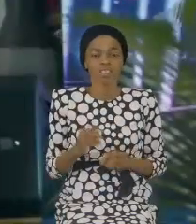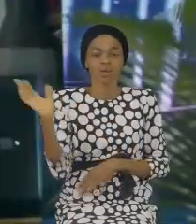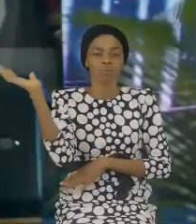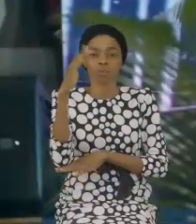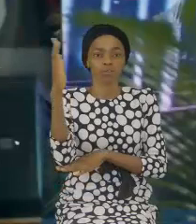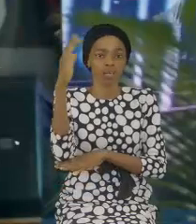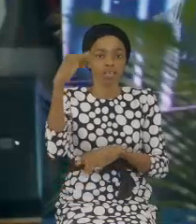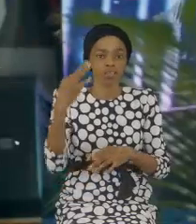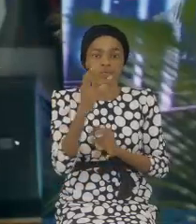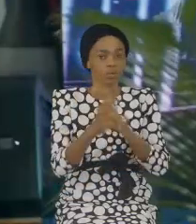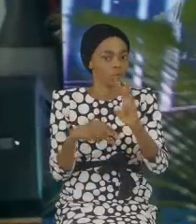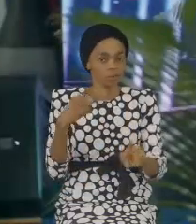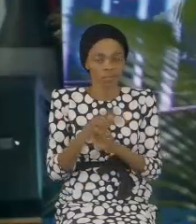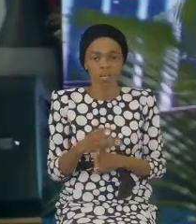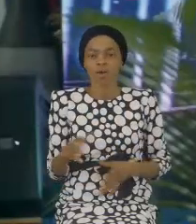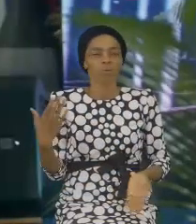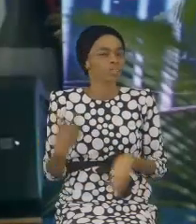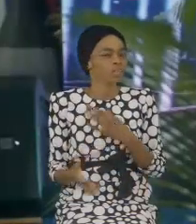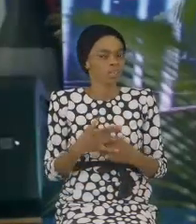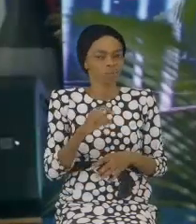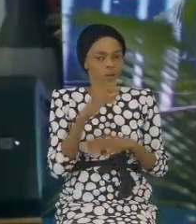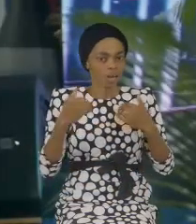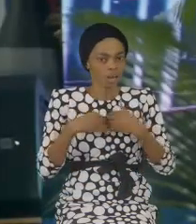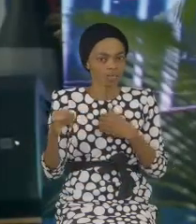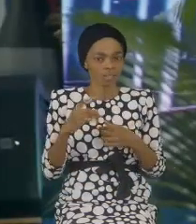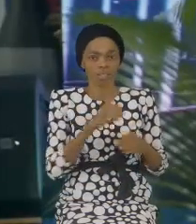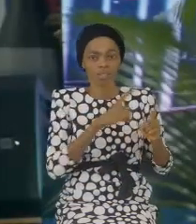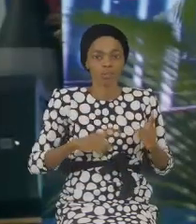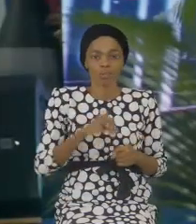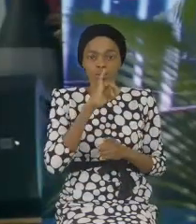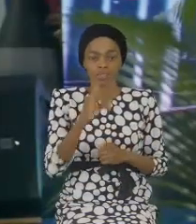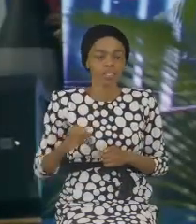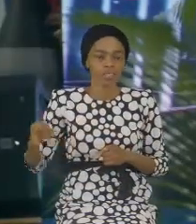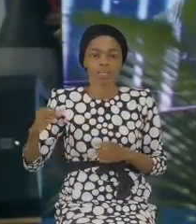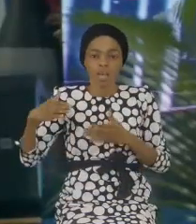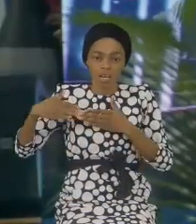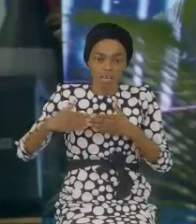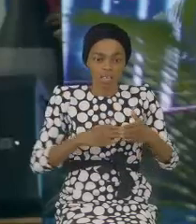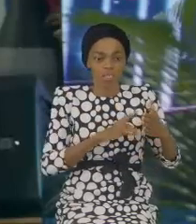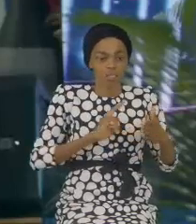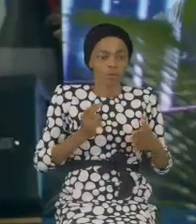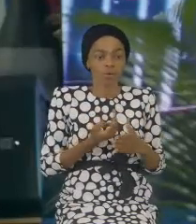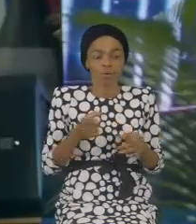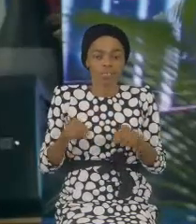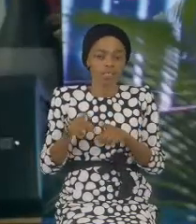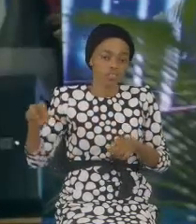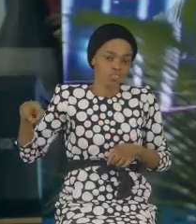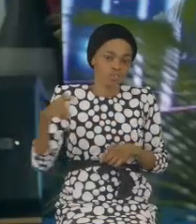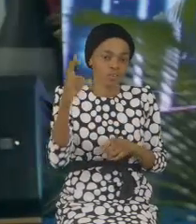Whatever you are having there, you're to move on, and the Lord is taking you through as pilgrims in this barren land.